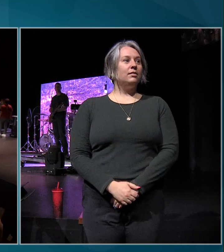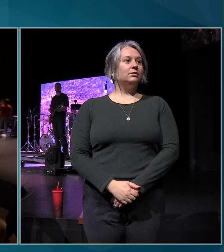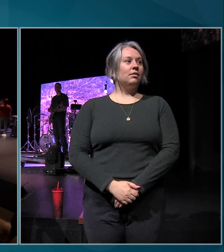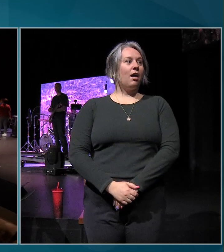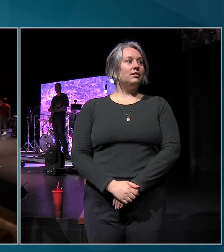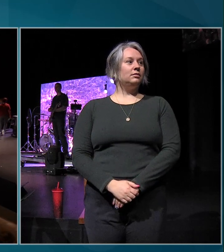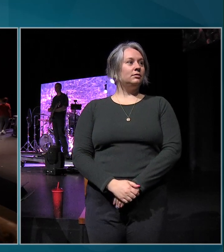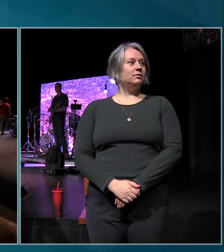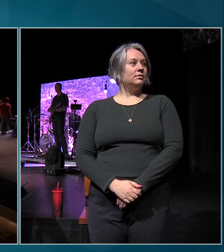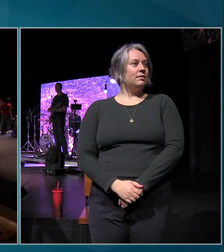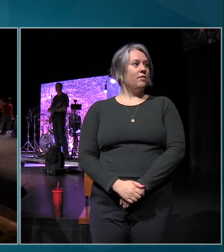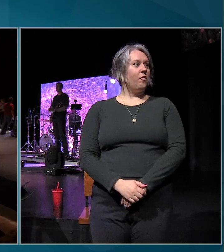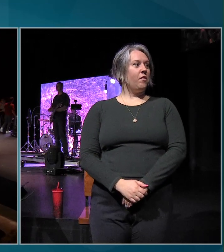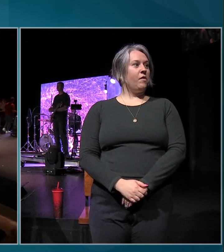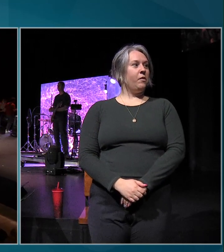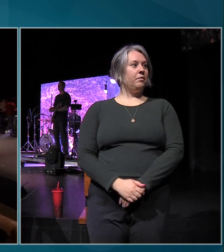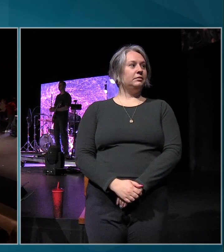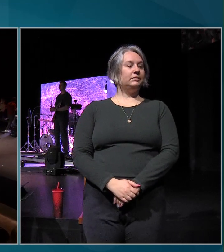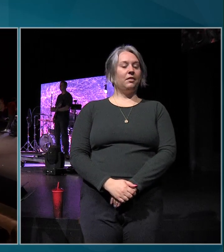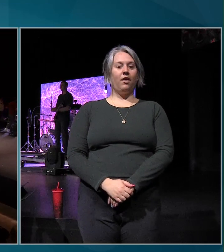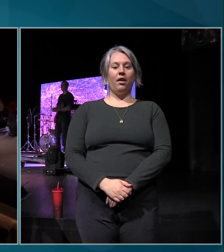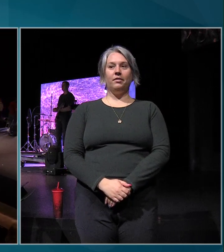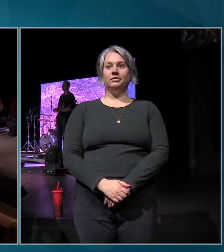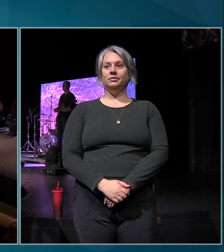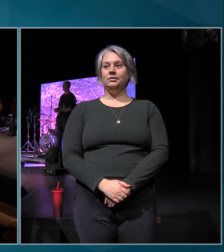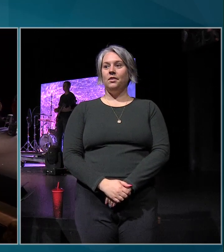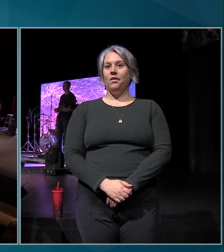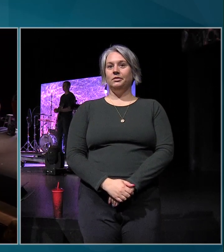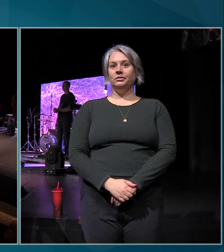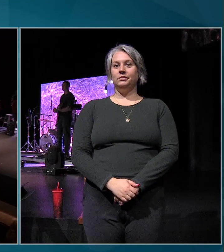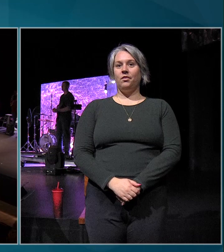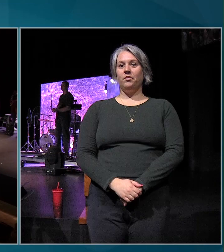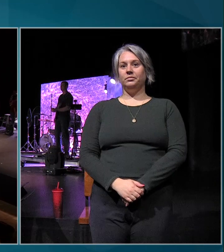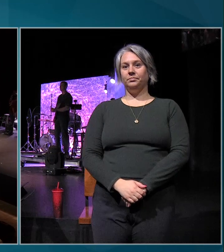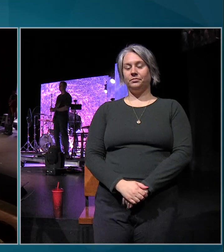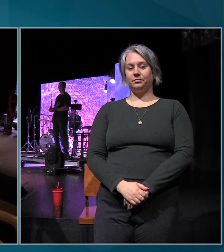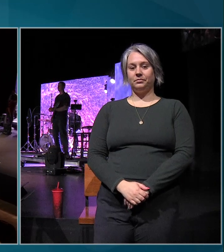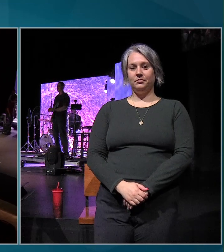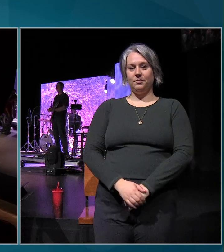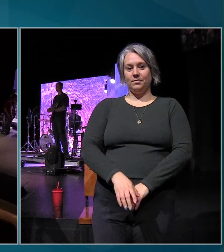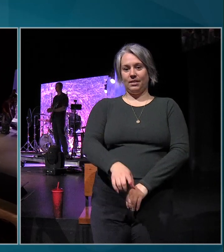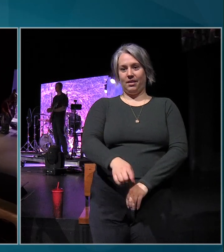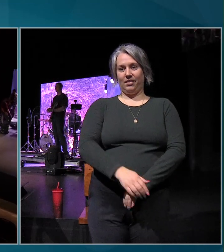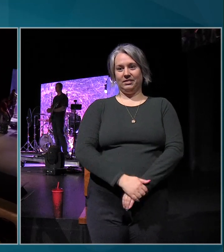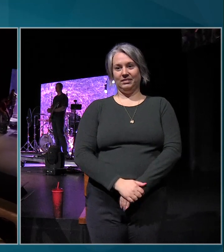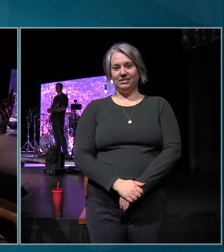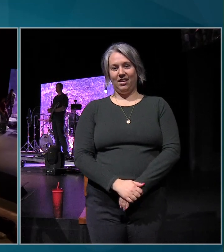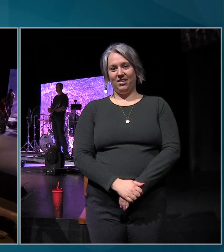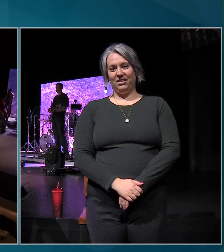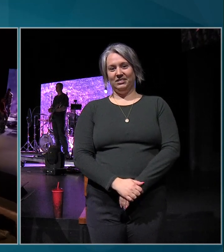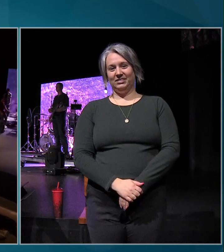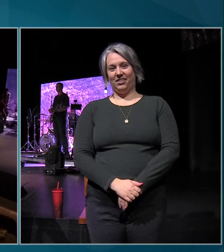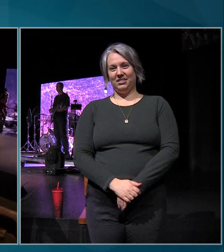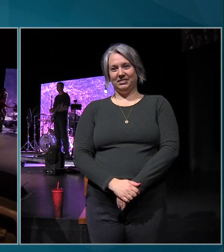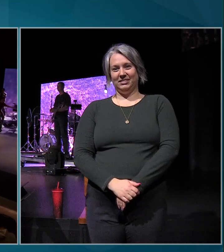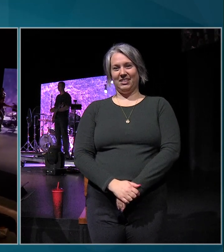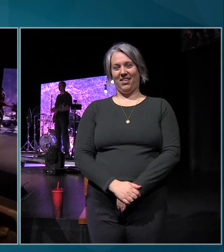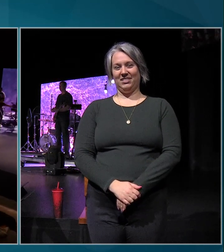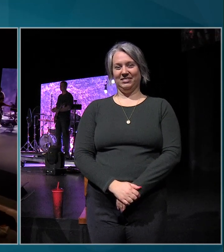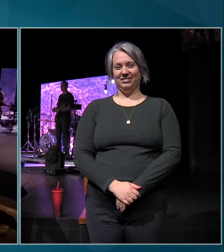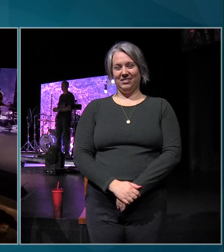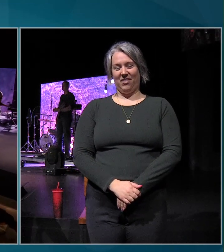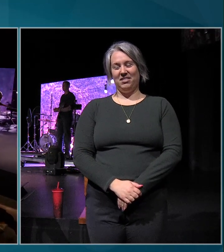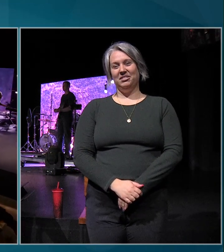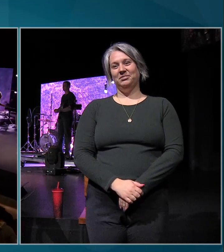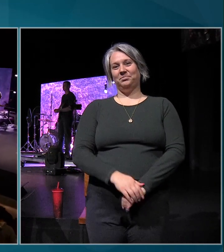Yes, you know that that it is good to have fun in church, right? You